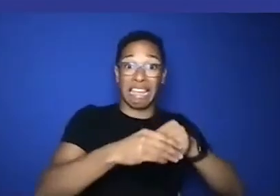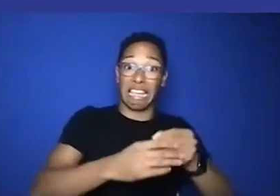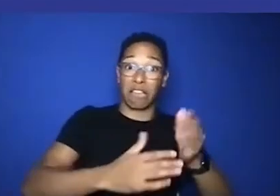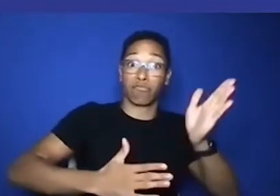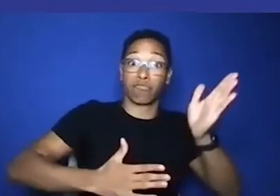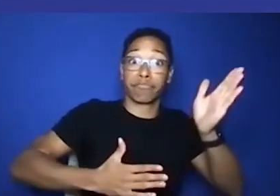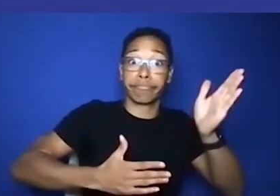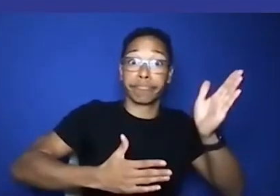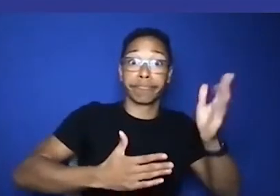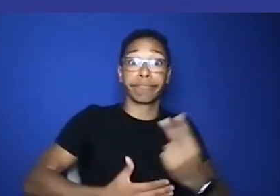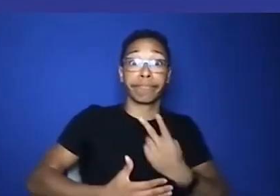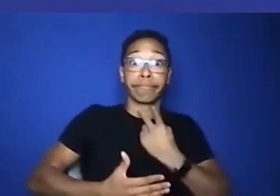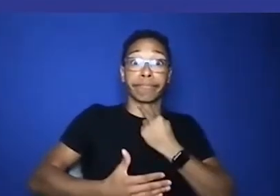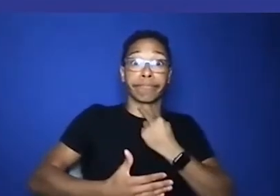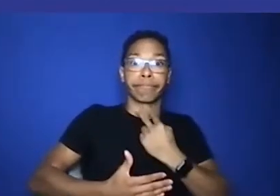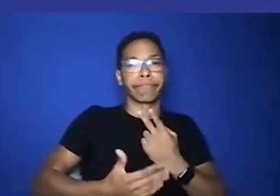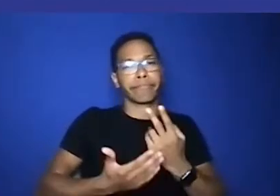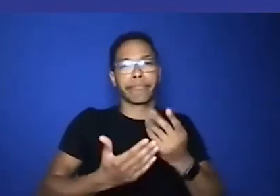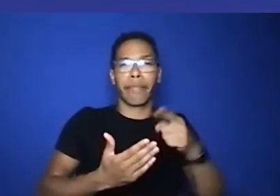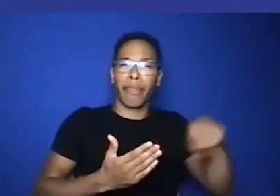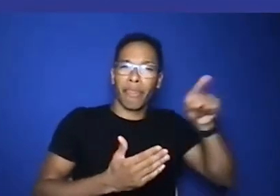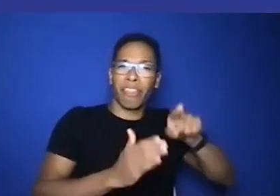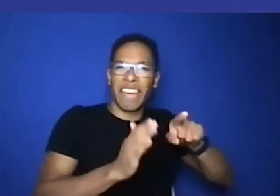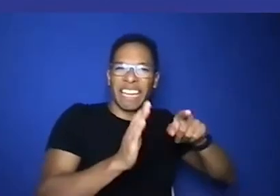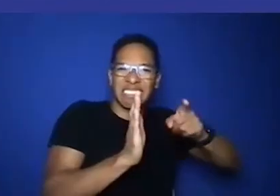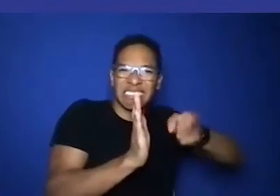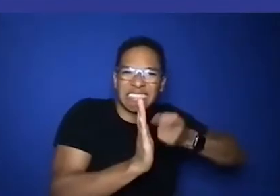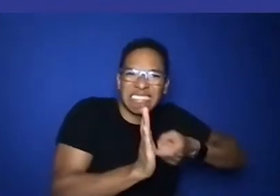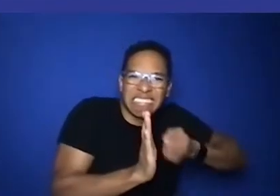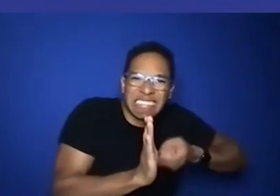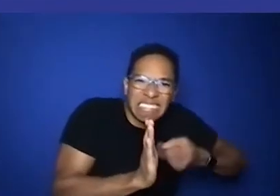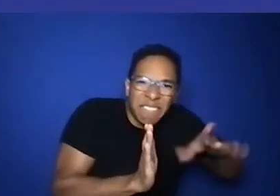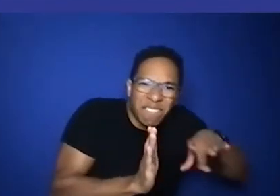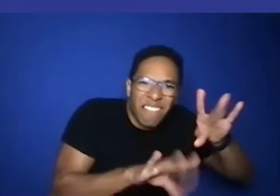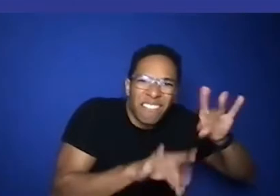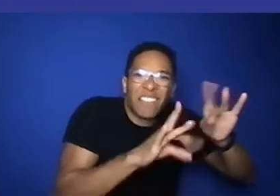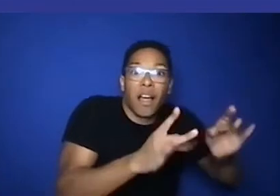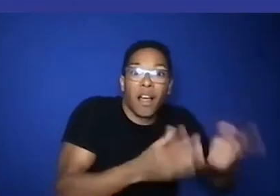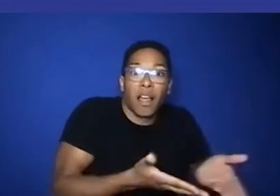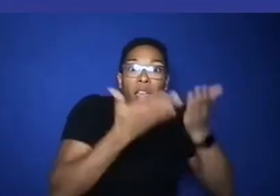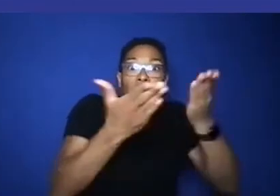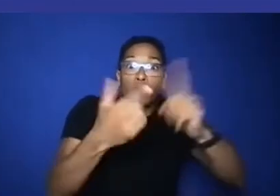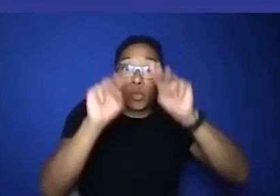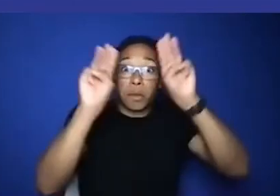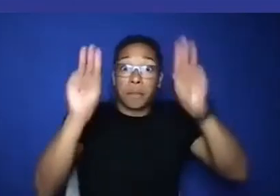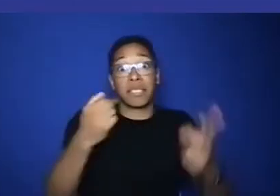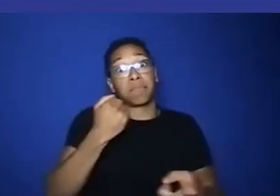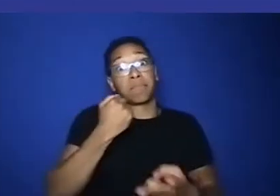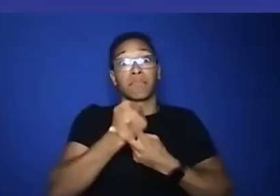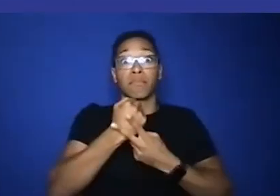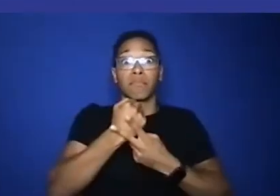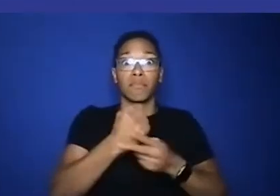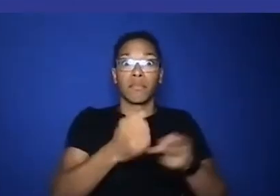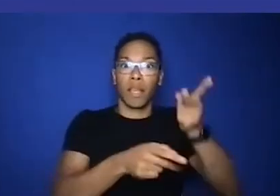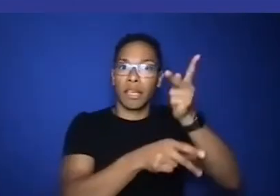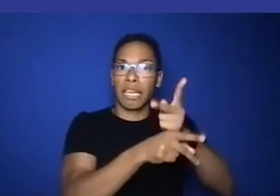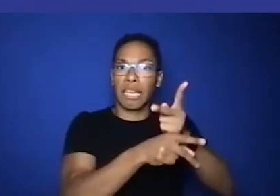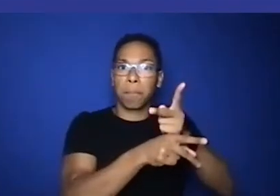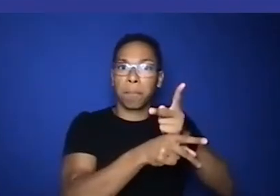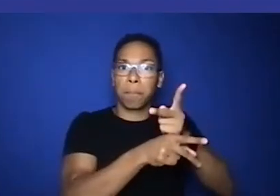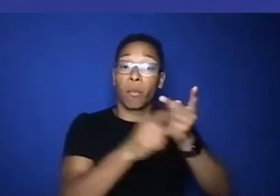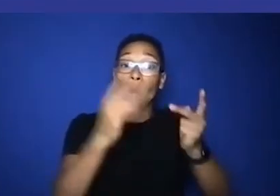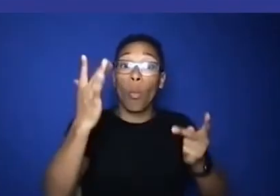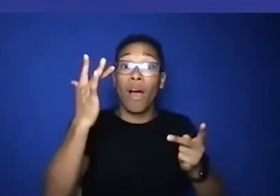they had removed from the ground and are still holding there even now, because they claim that we as